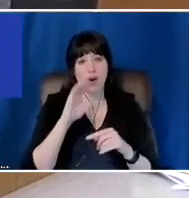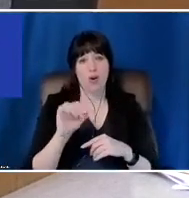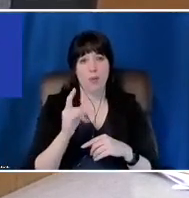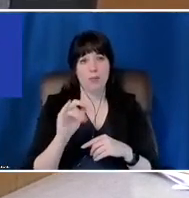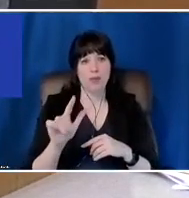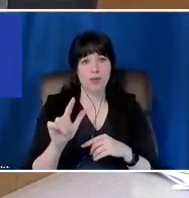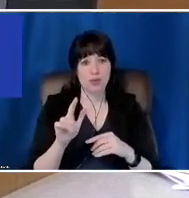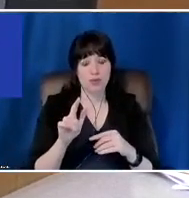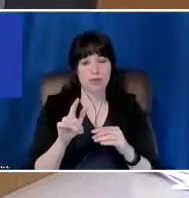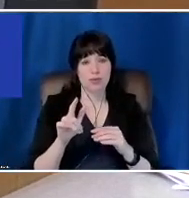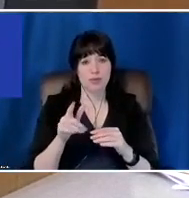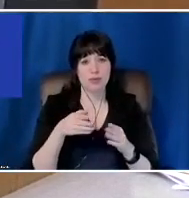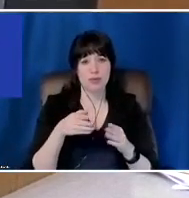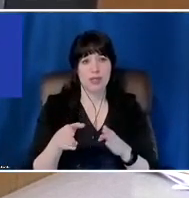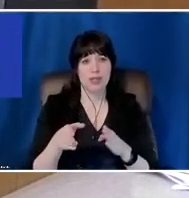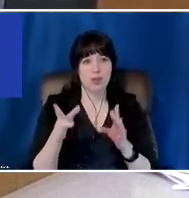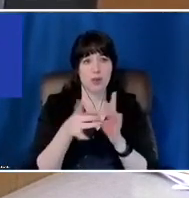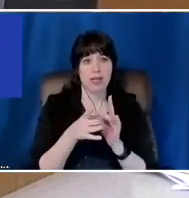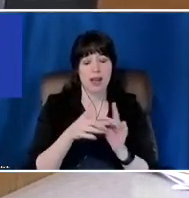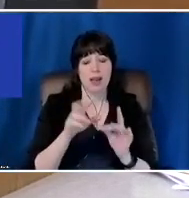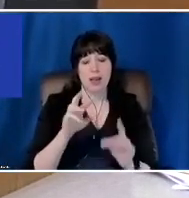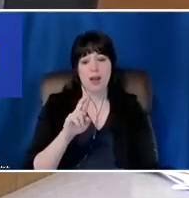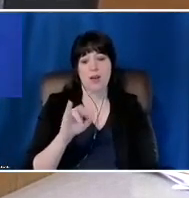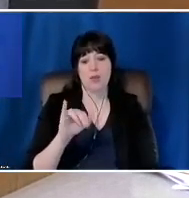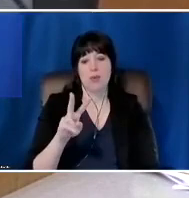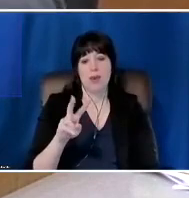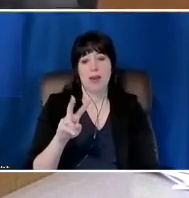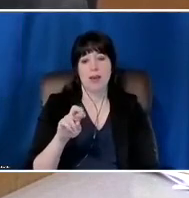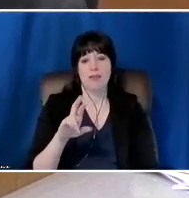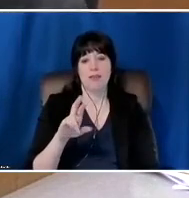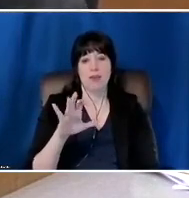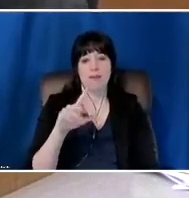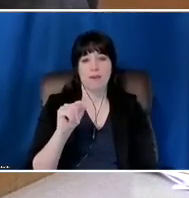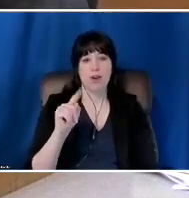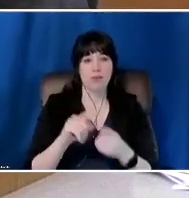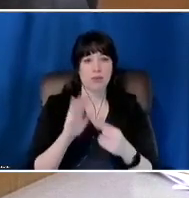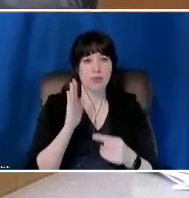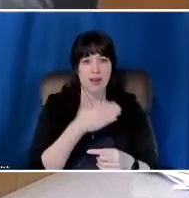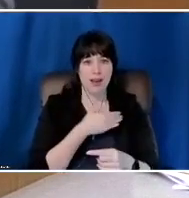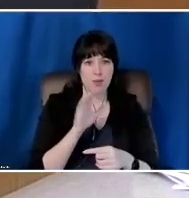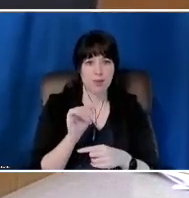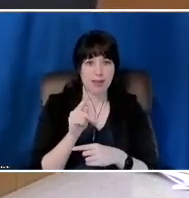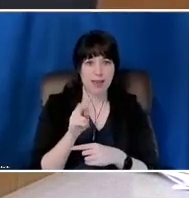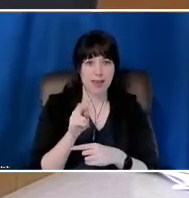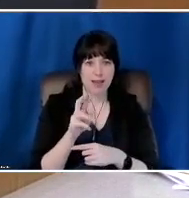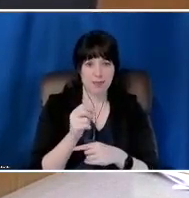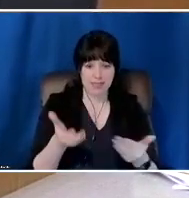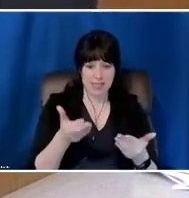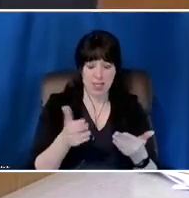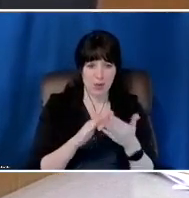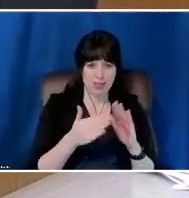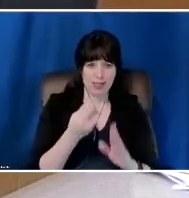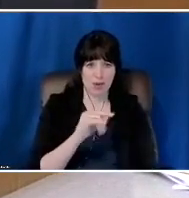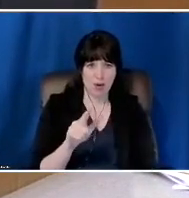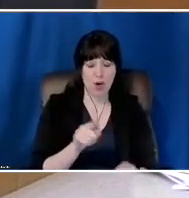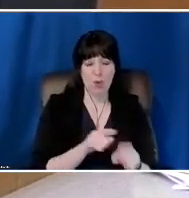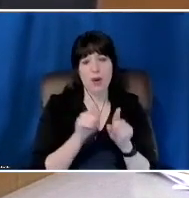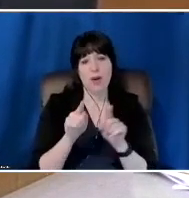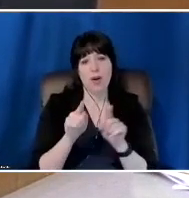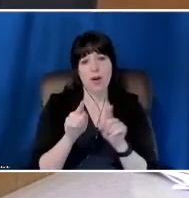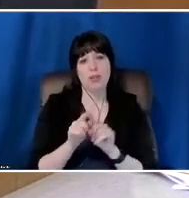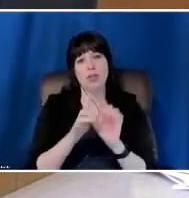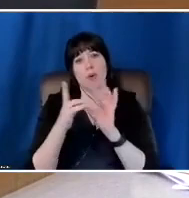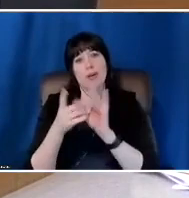Riverfront to our campus here at City Hall, and to which would then connect it to like Bush Park and really create a longitudinal